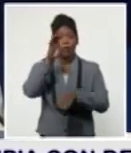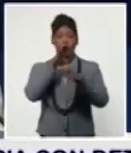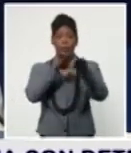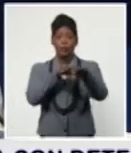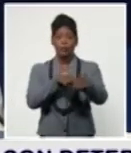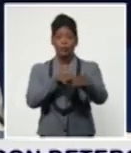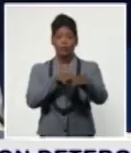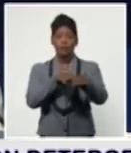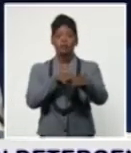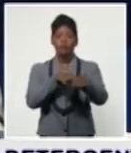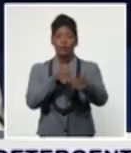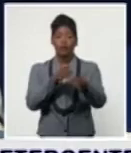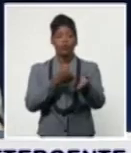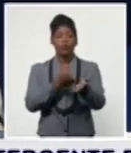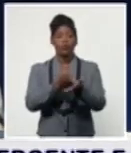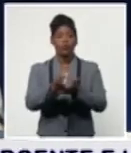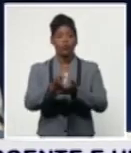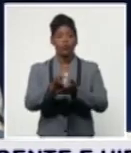hospitals,